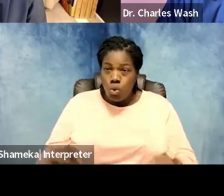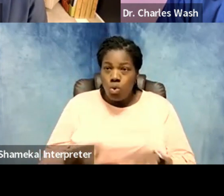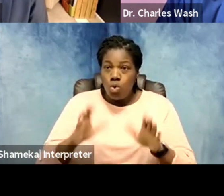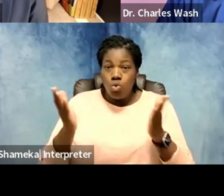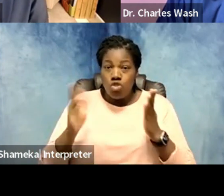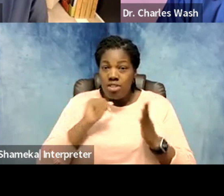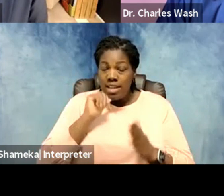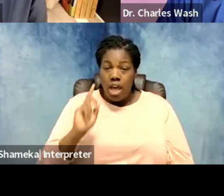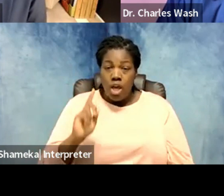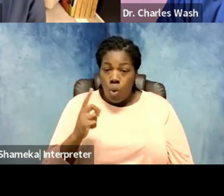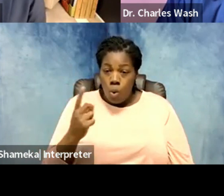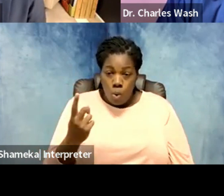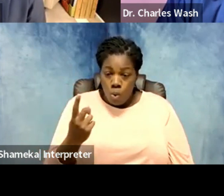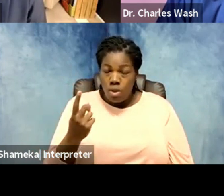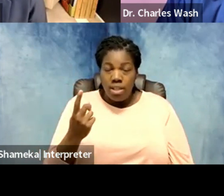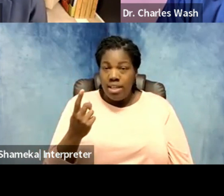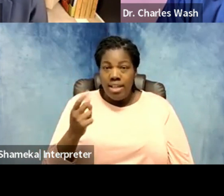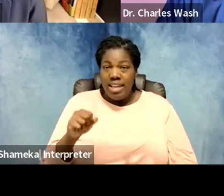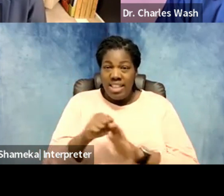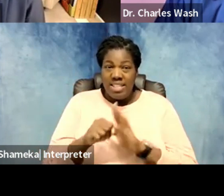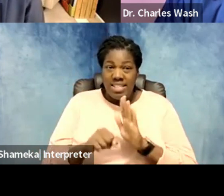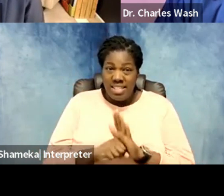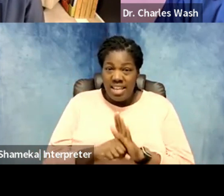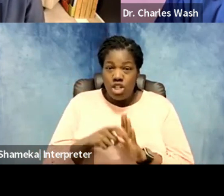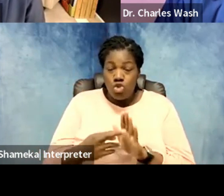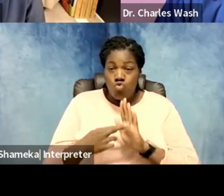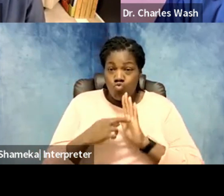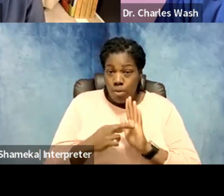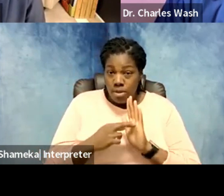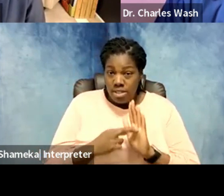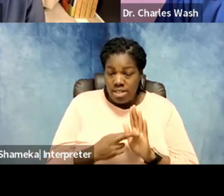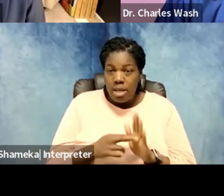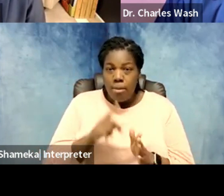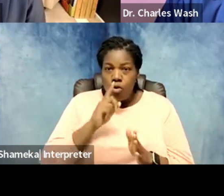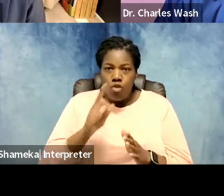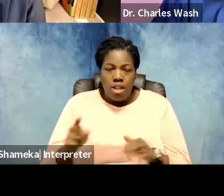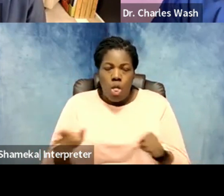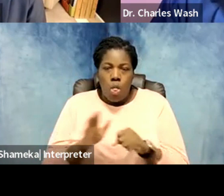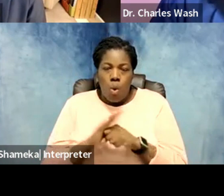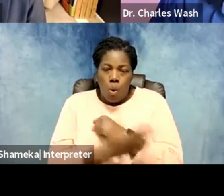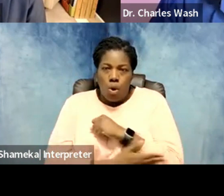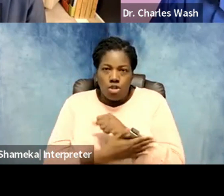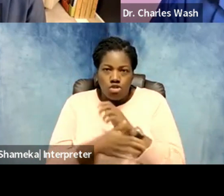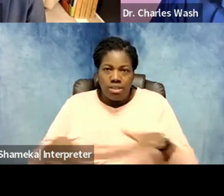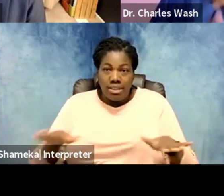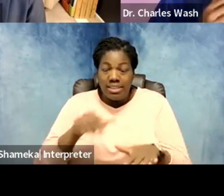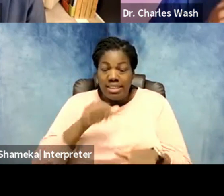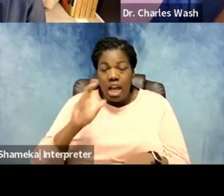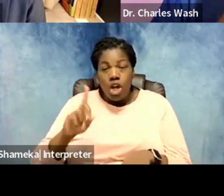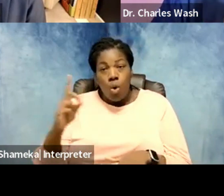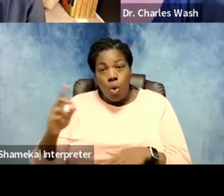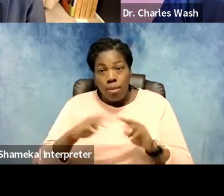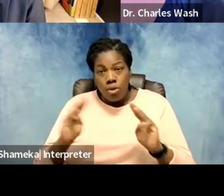only the states in which you represent, but really the nation, and not only museums, but